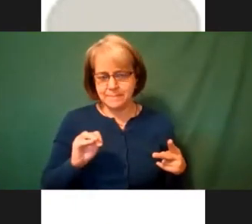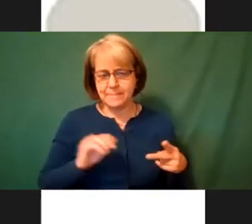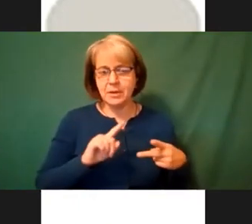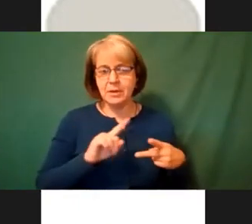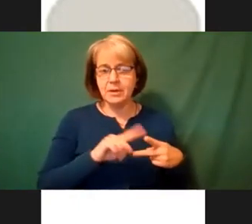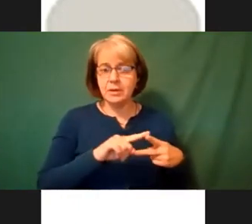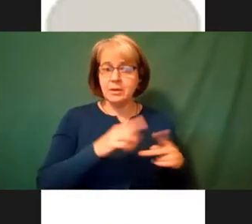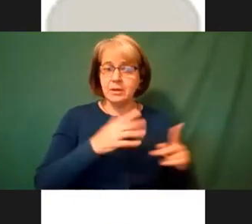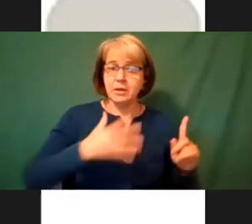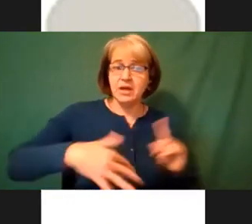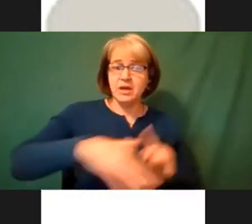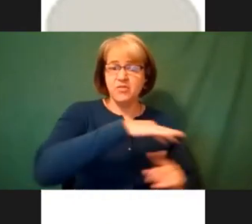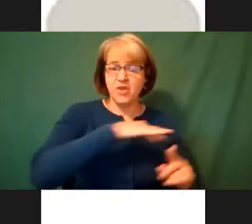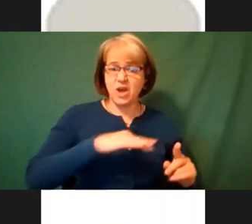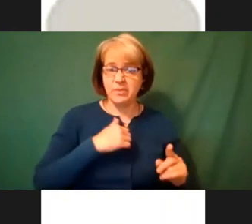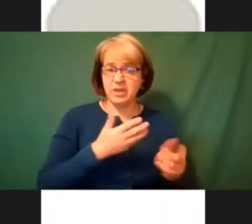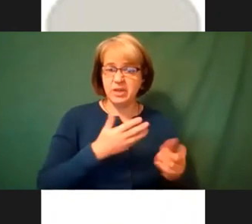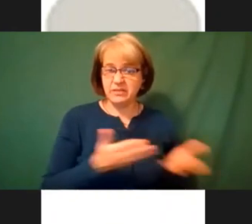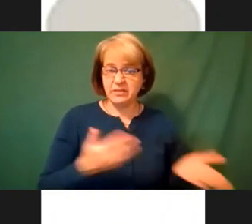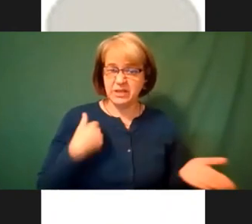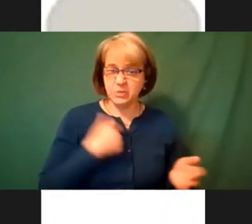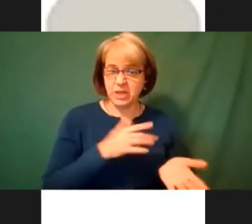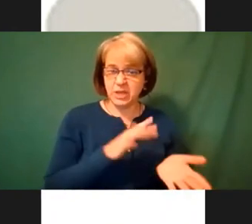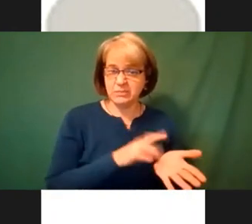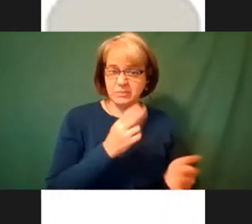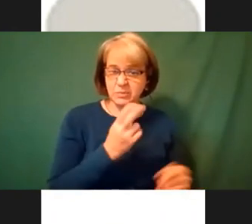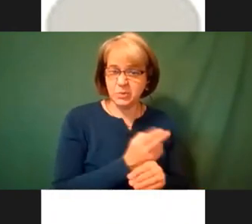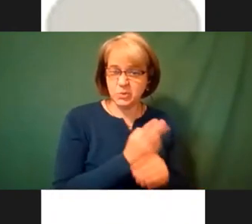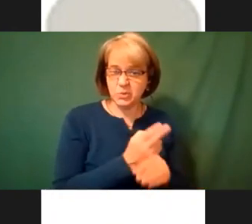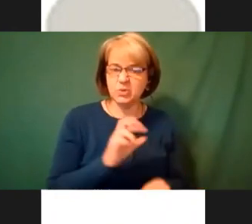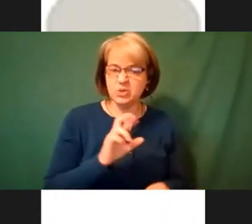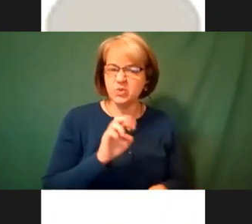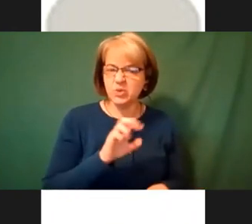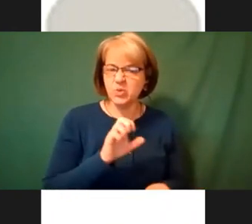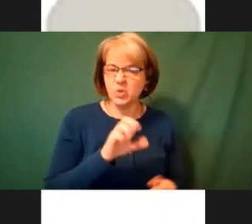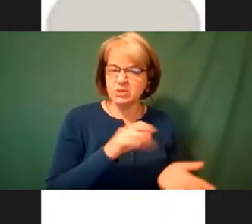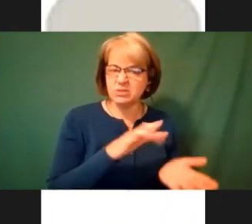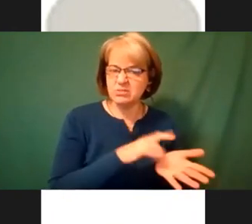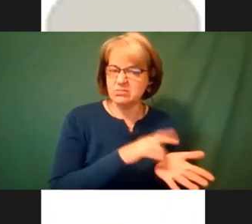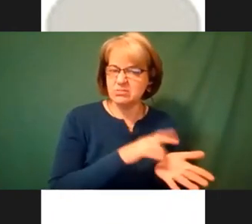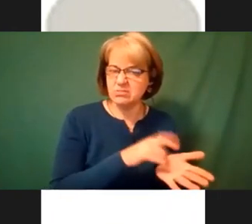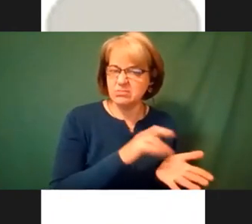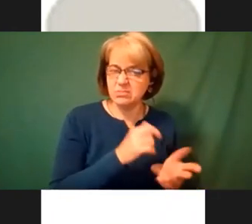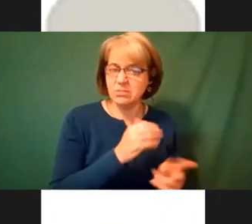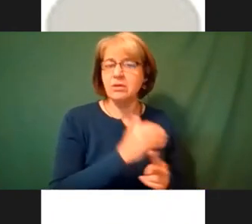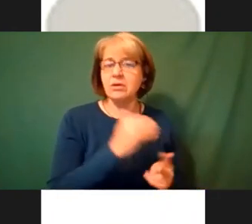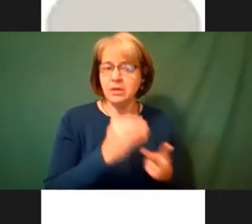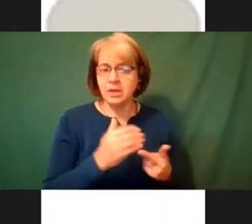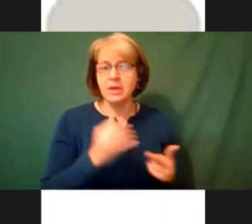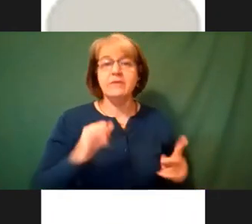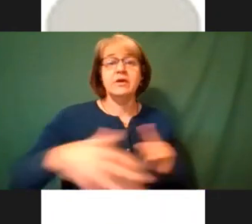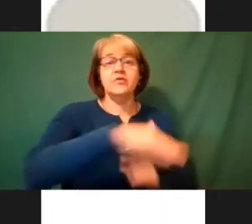supermarket of resources for our use. And the other is that we engage with it through recreation and leisure.